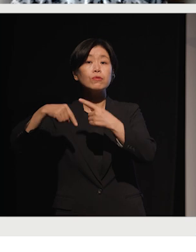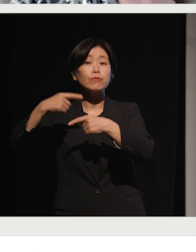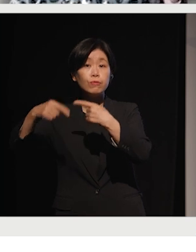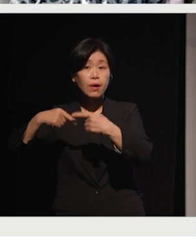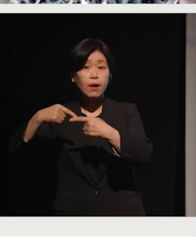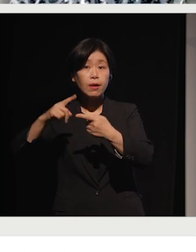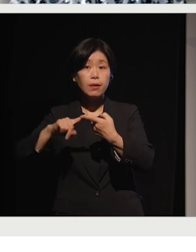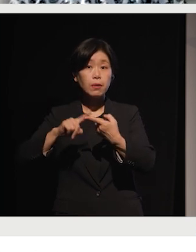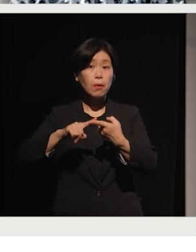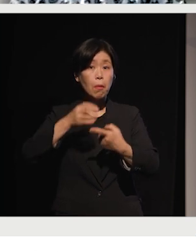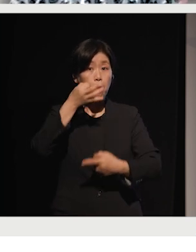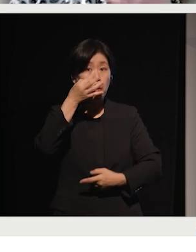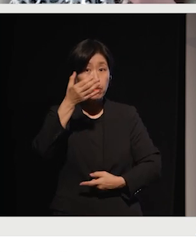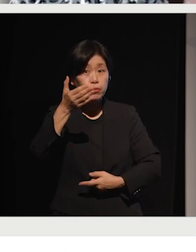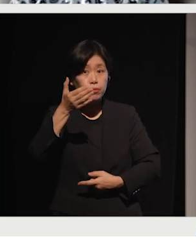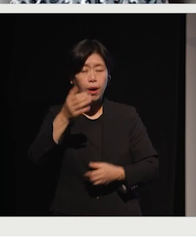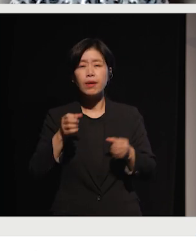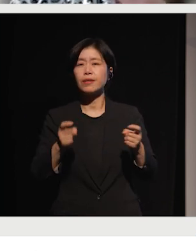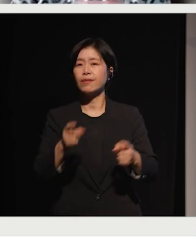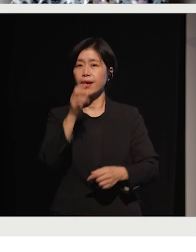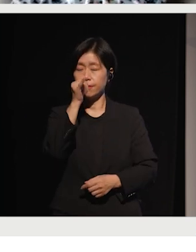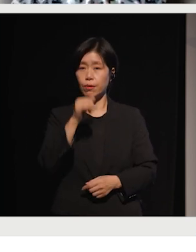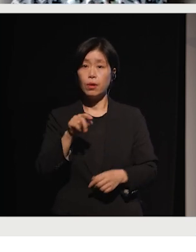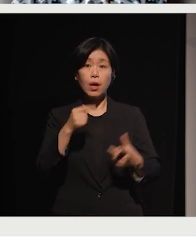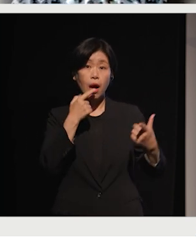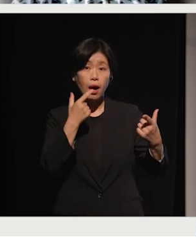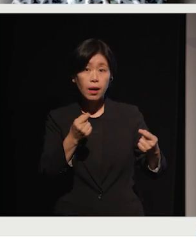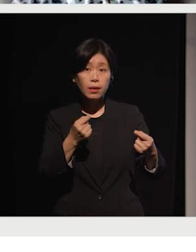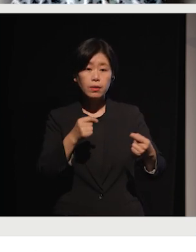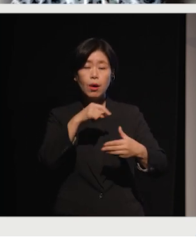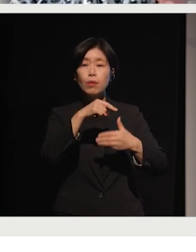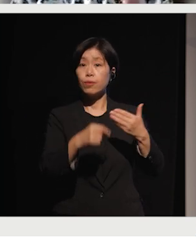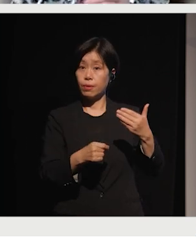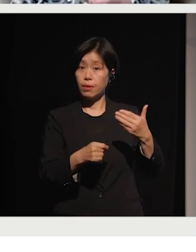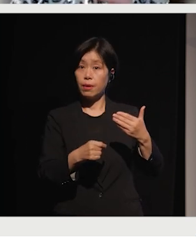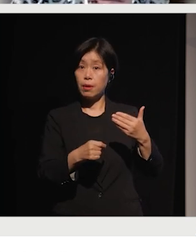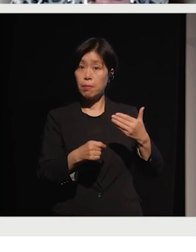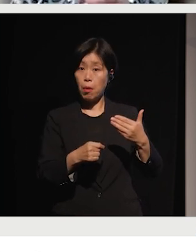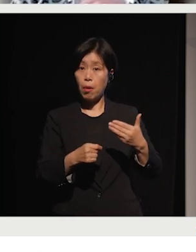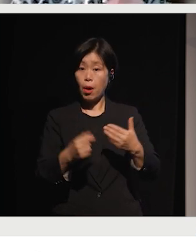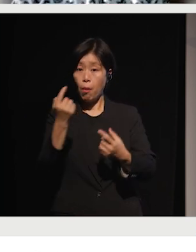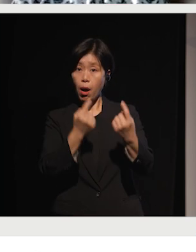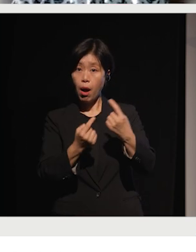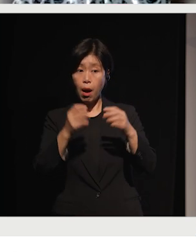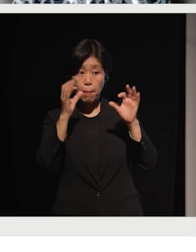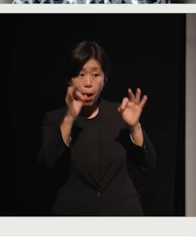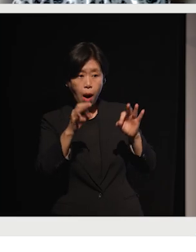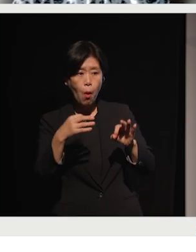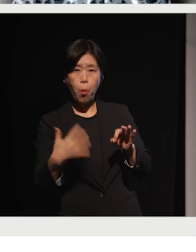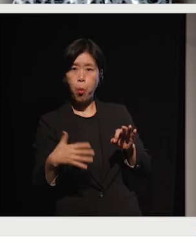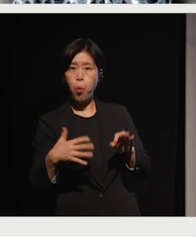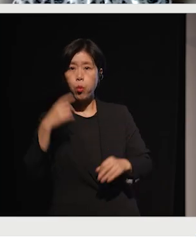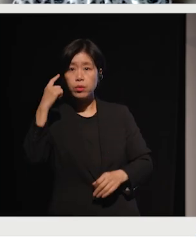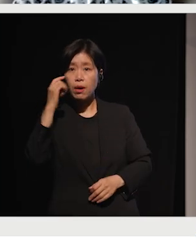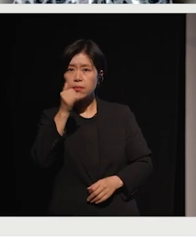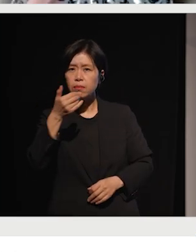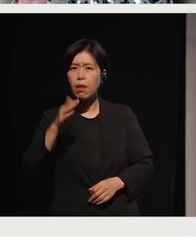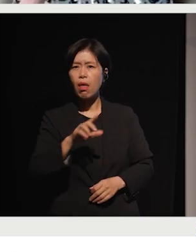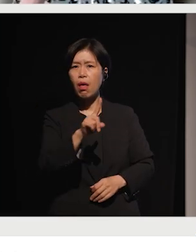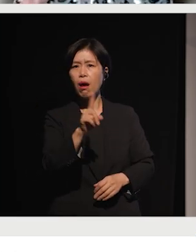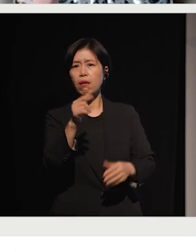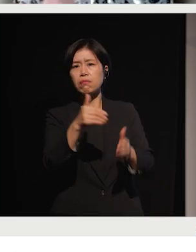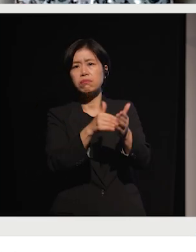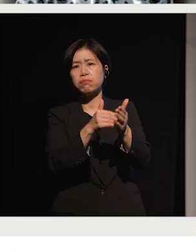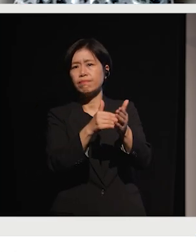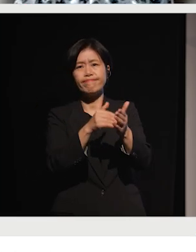option. What about the people who are coming from out of town and maybe they're not going to be in the area when